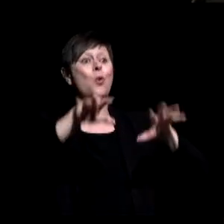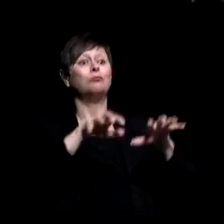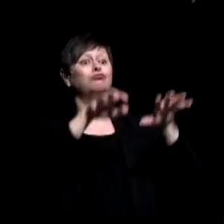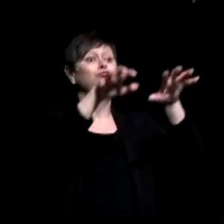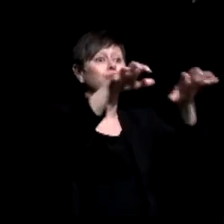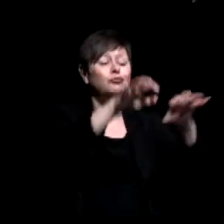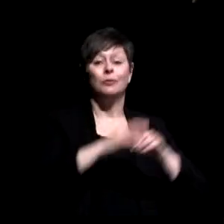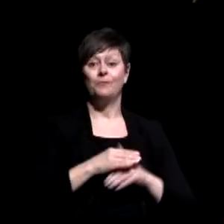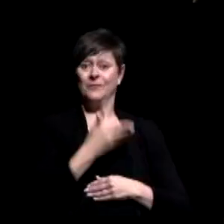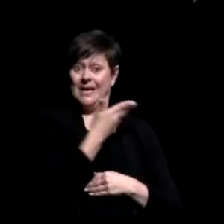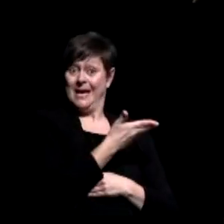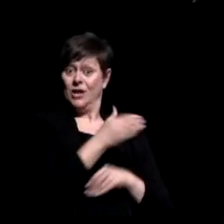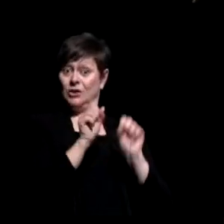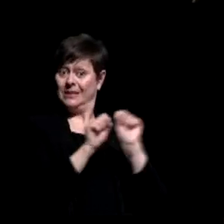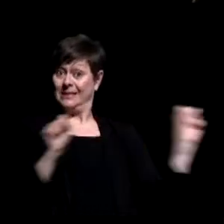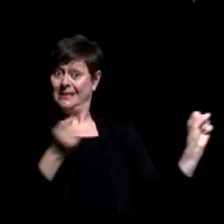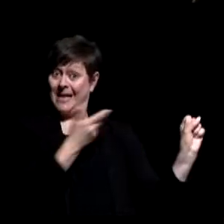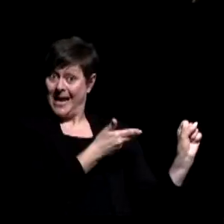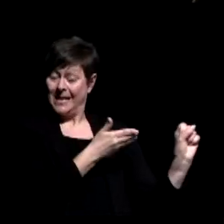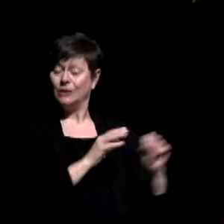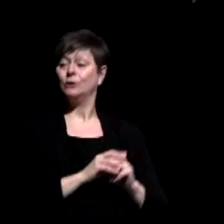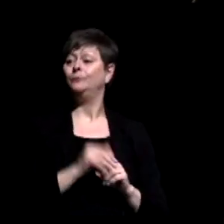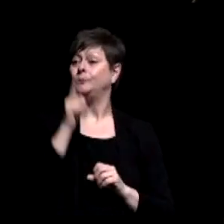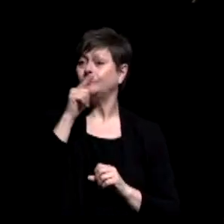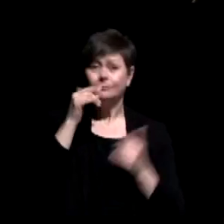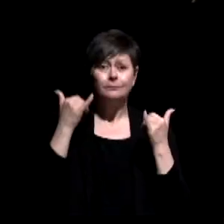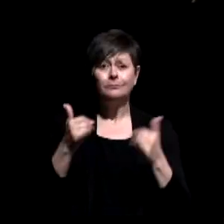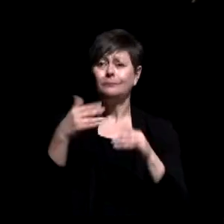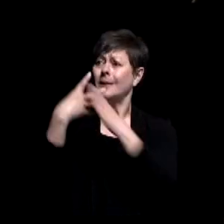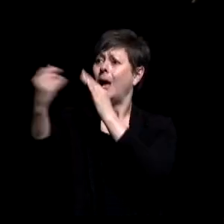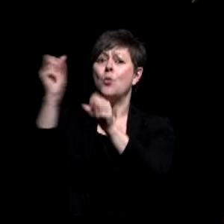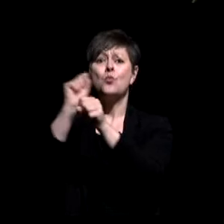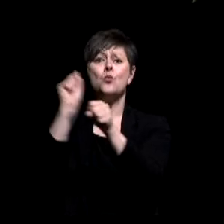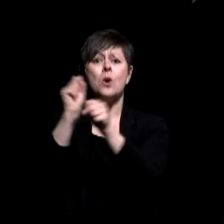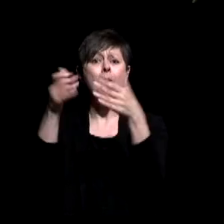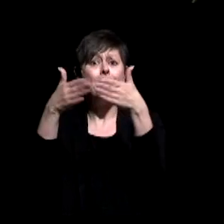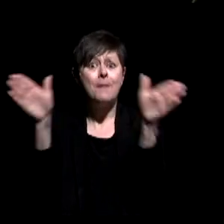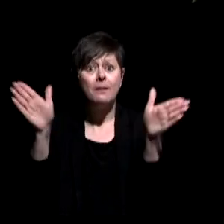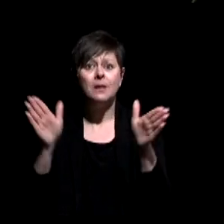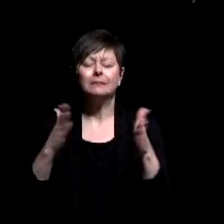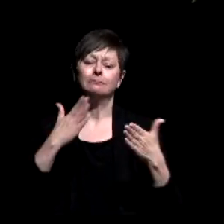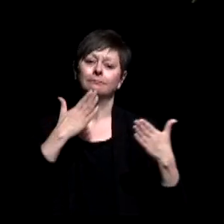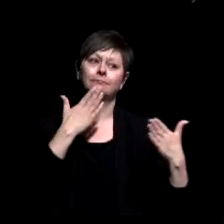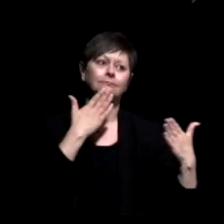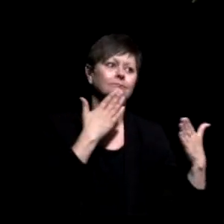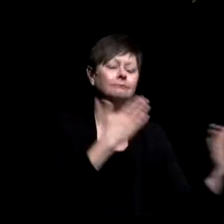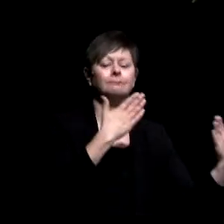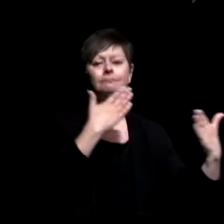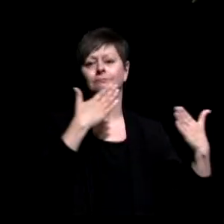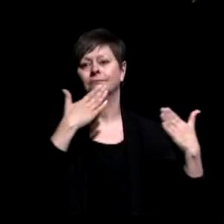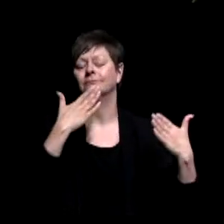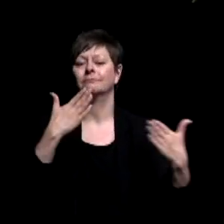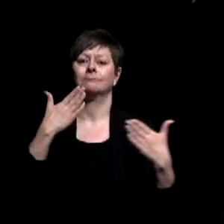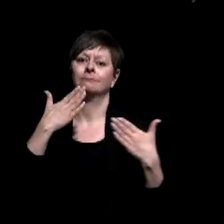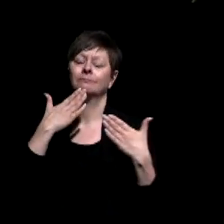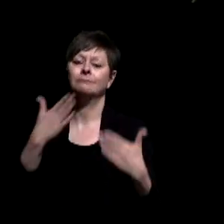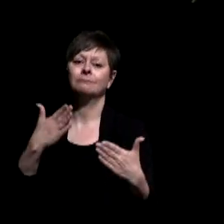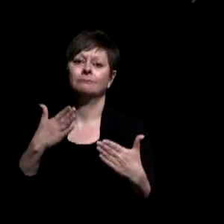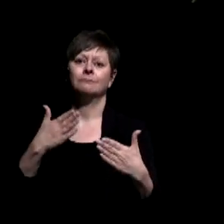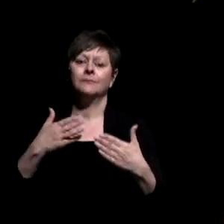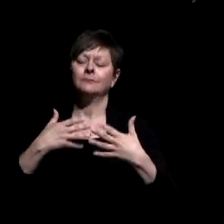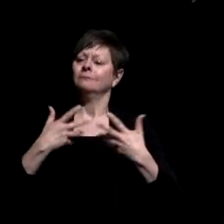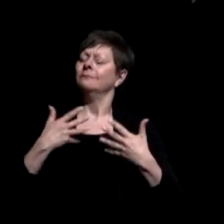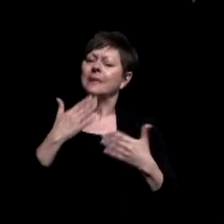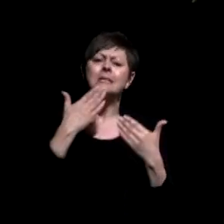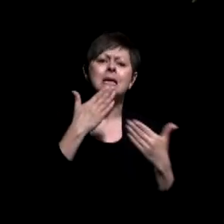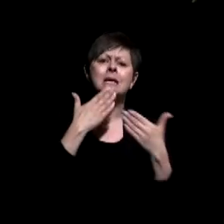stage, and everyone who may be serving our public right now, I want to thank you. Thank you for stepping up. Thank